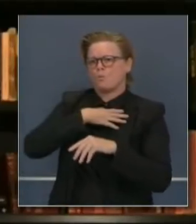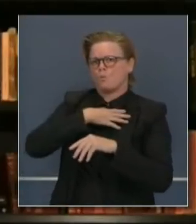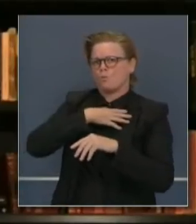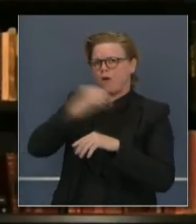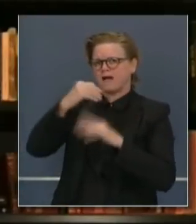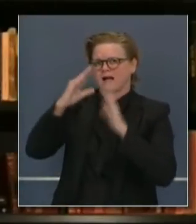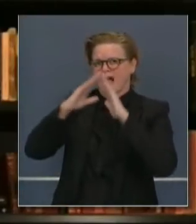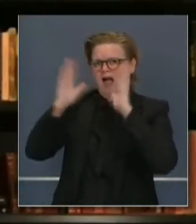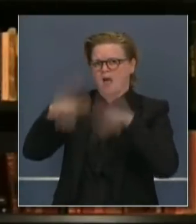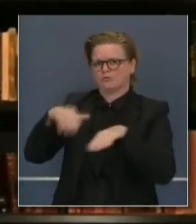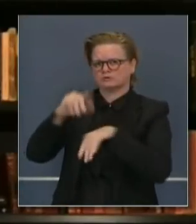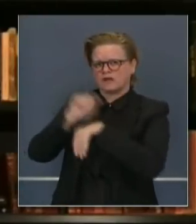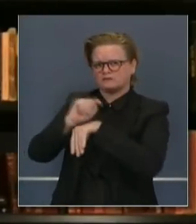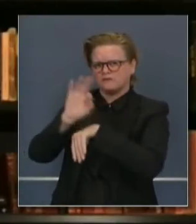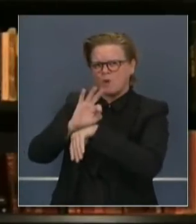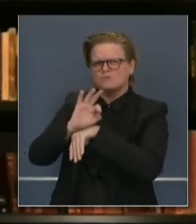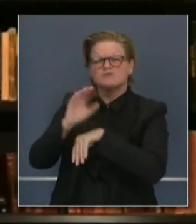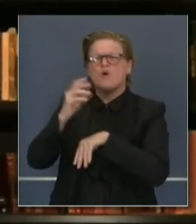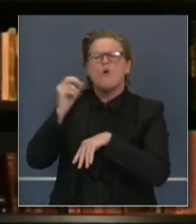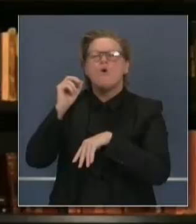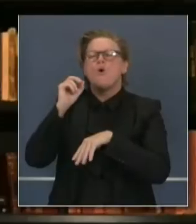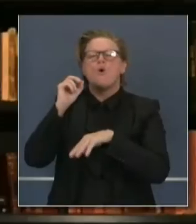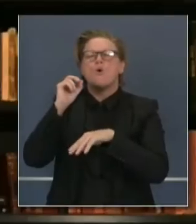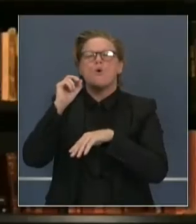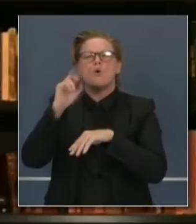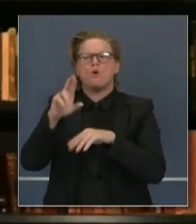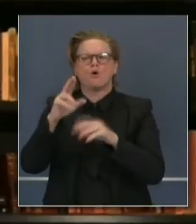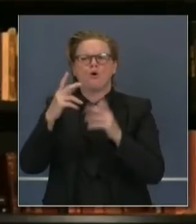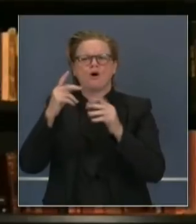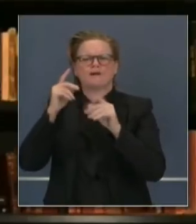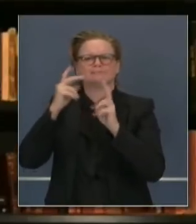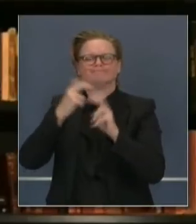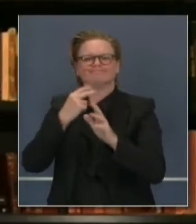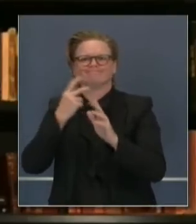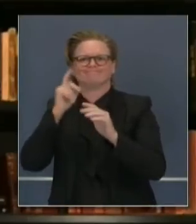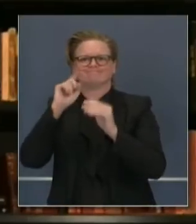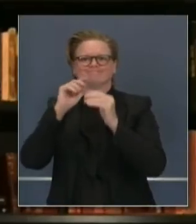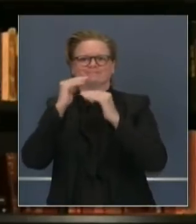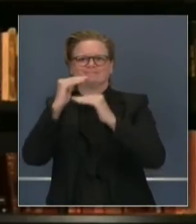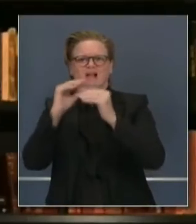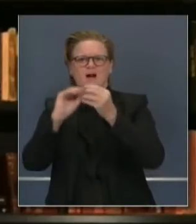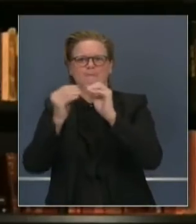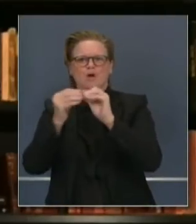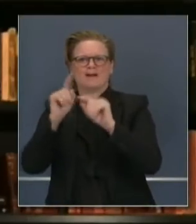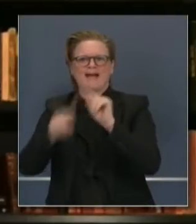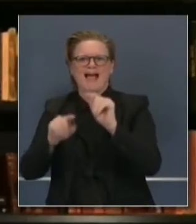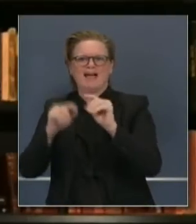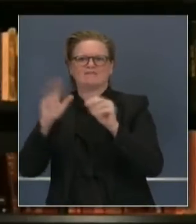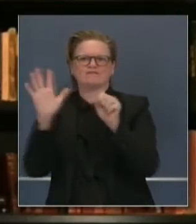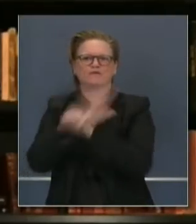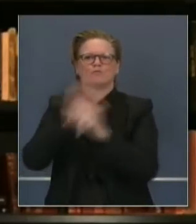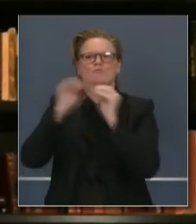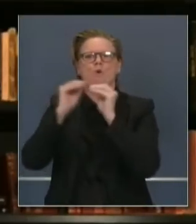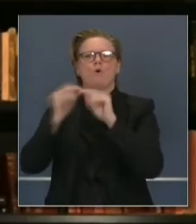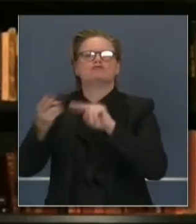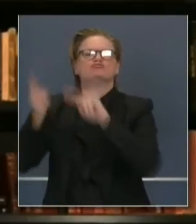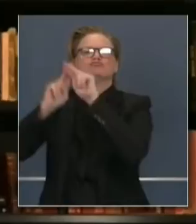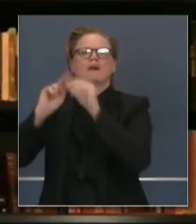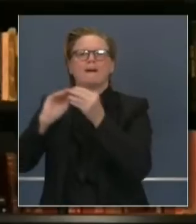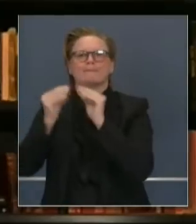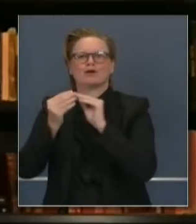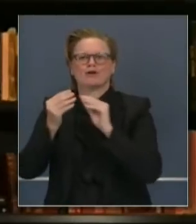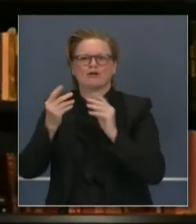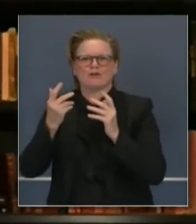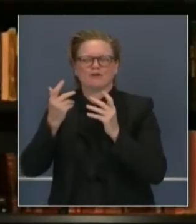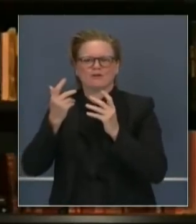able to fill that entire order? And finally, if they are able to meet that, do we have all the freezer units